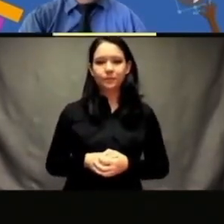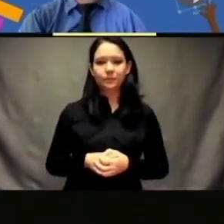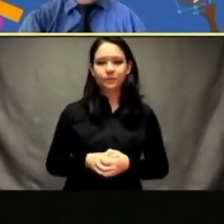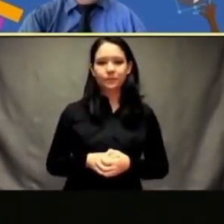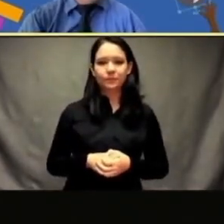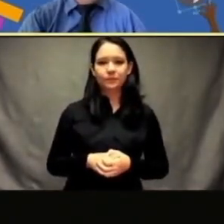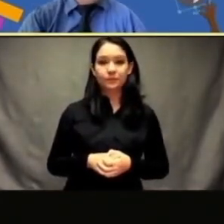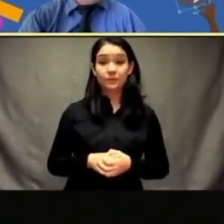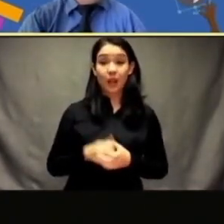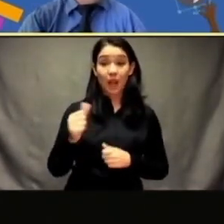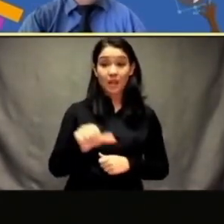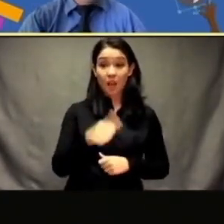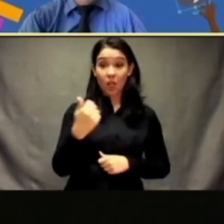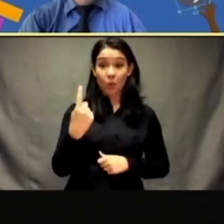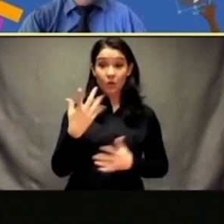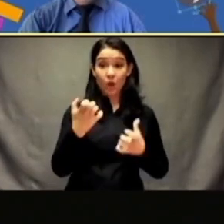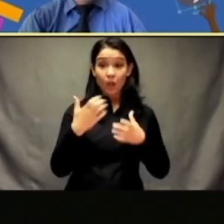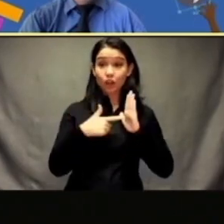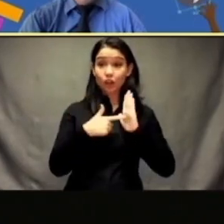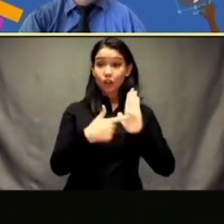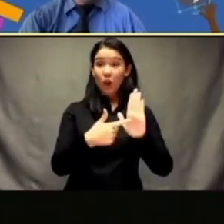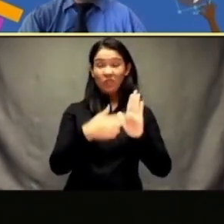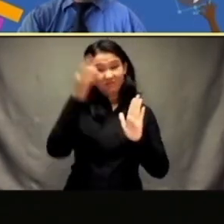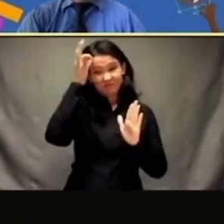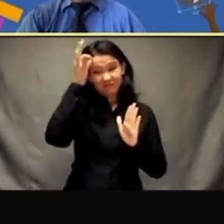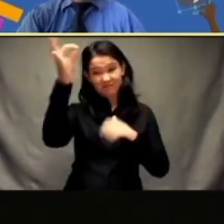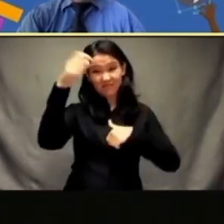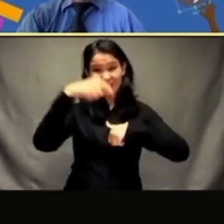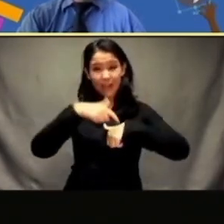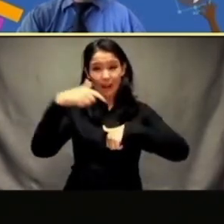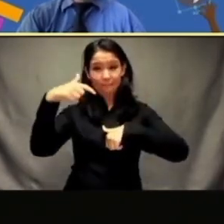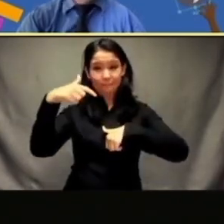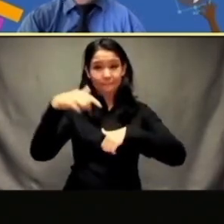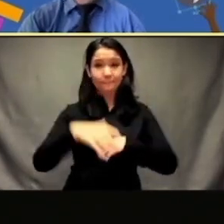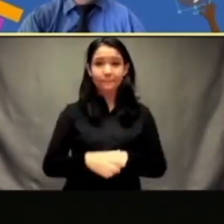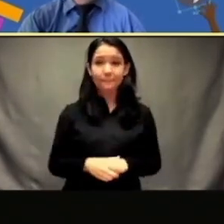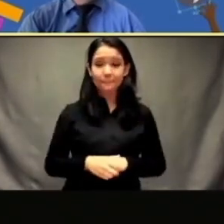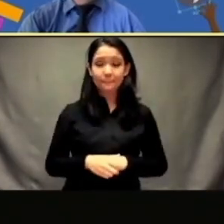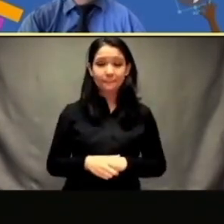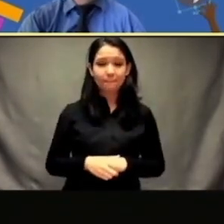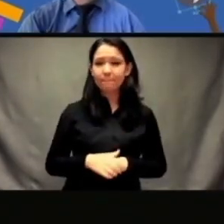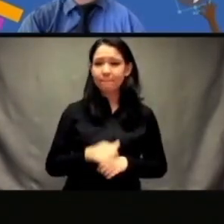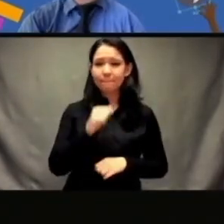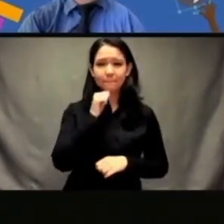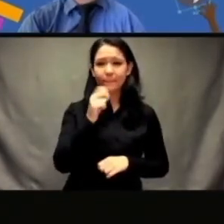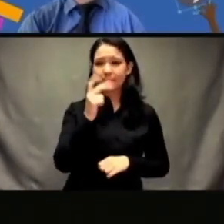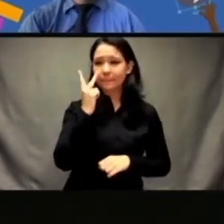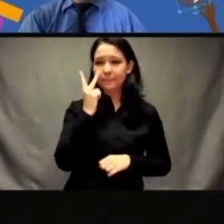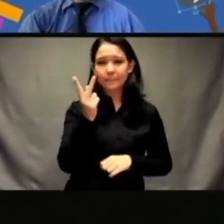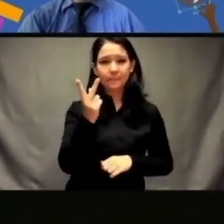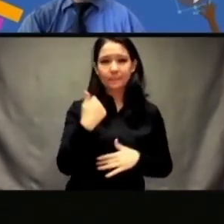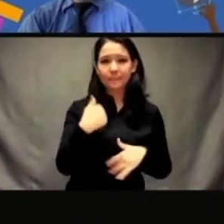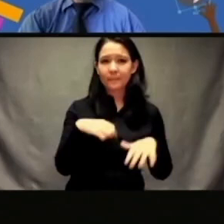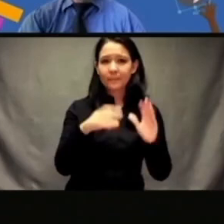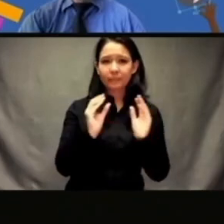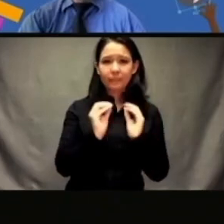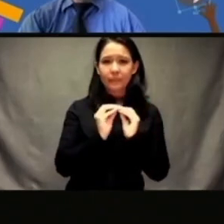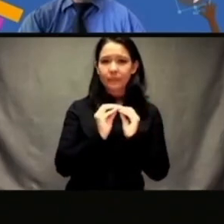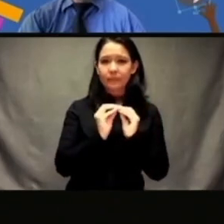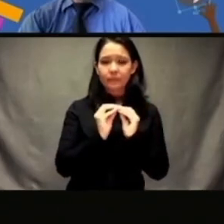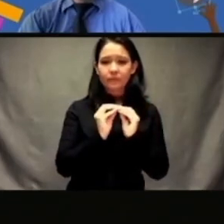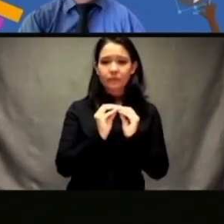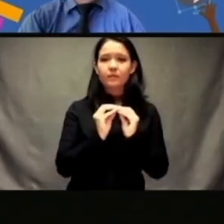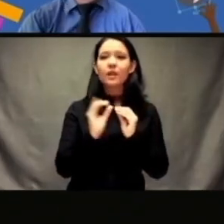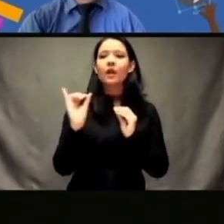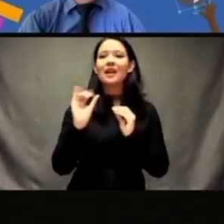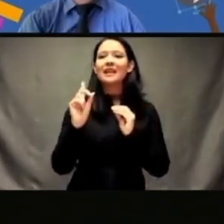So is there another one that we want to show? We're getting close to time. I don't see any more on them. Also,